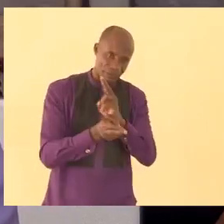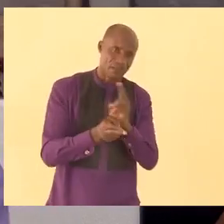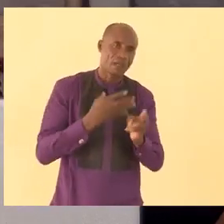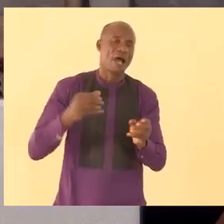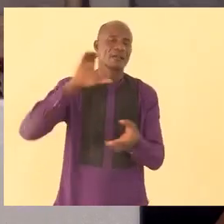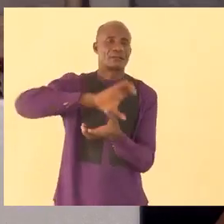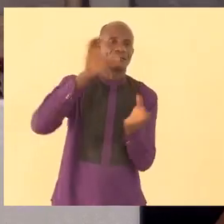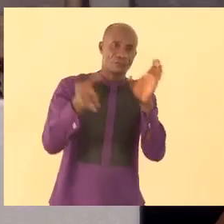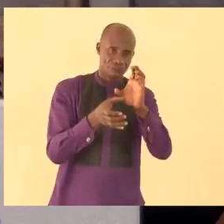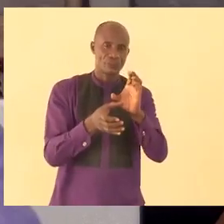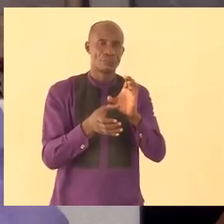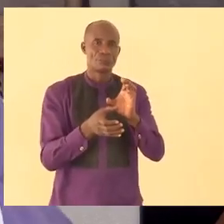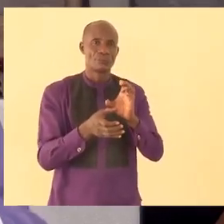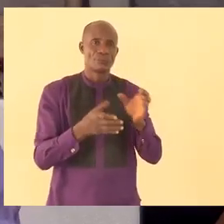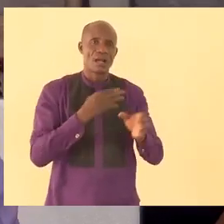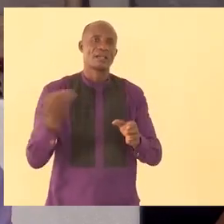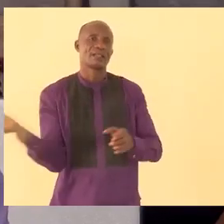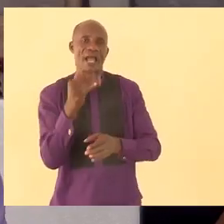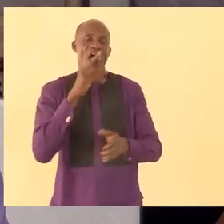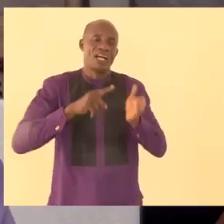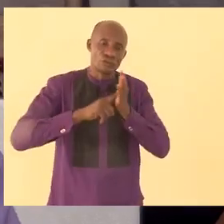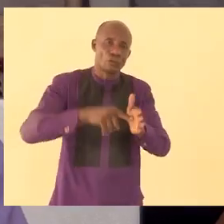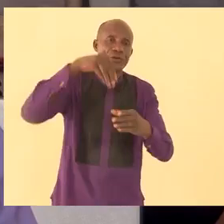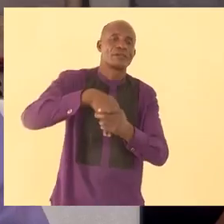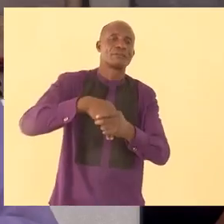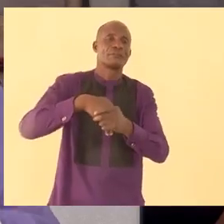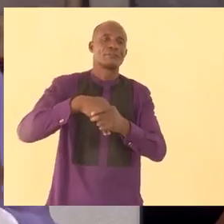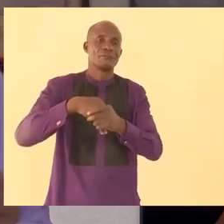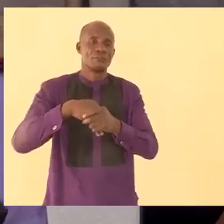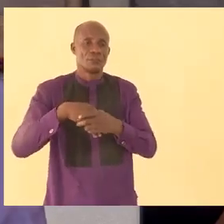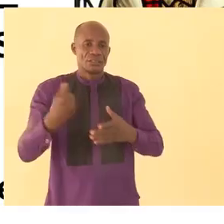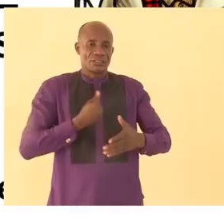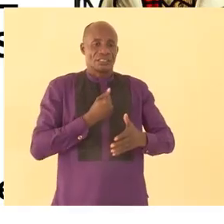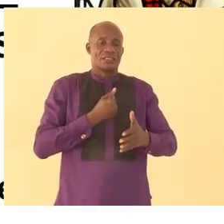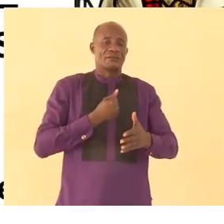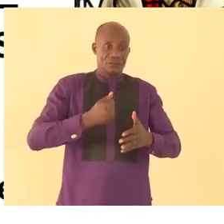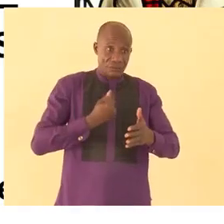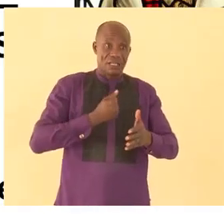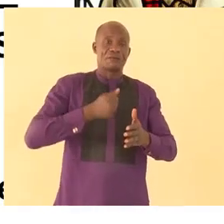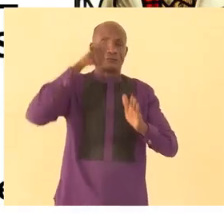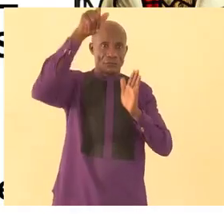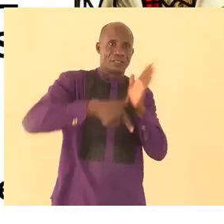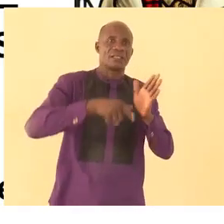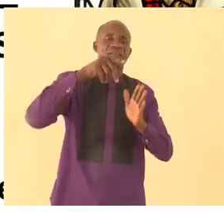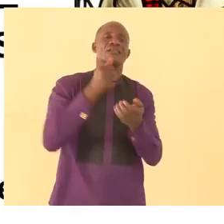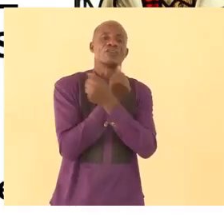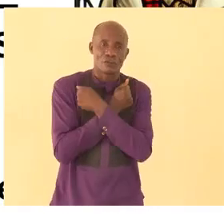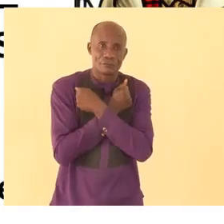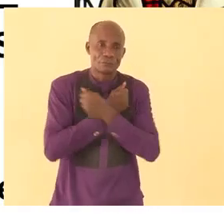Repentance and conversion, and they are expressed in what? Can you read them? Selfless love,